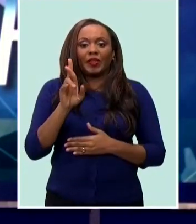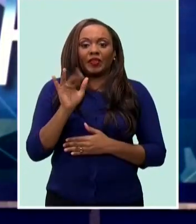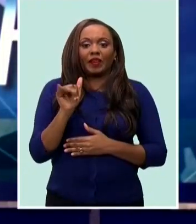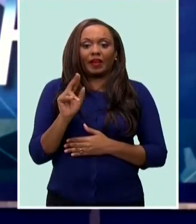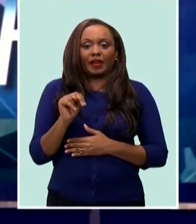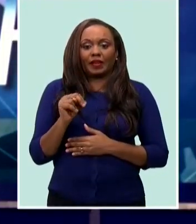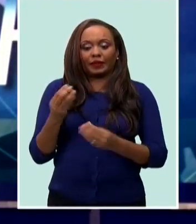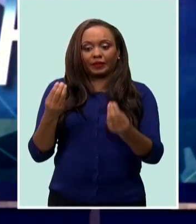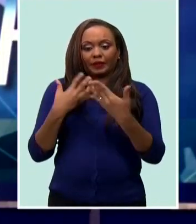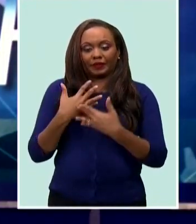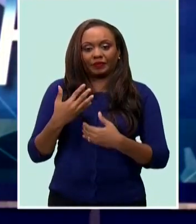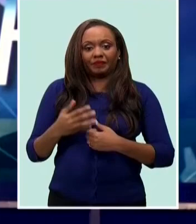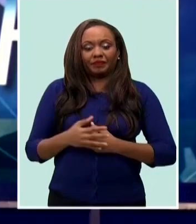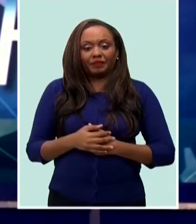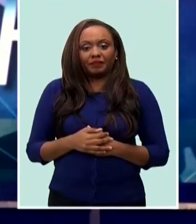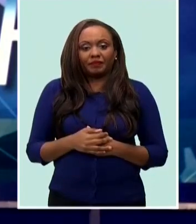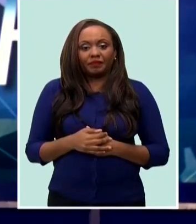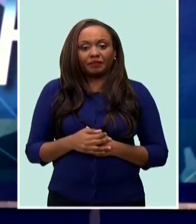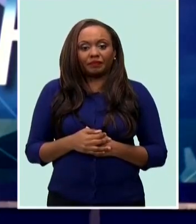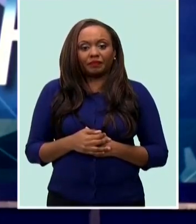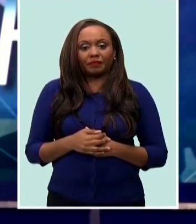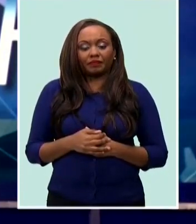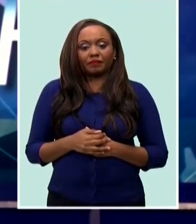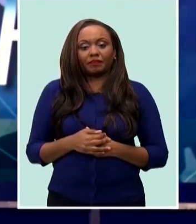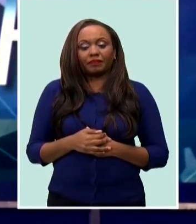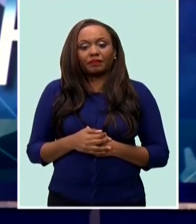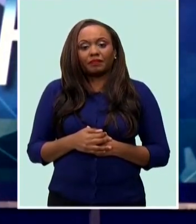you so much, Ryan, for keeping us up to date with what is now a fatal shooting at Britain's Hill.